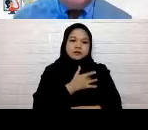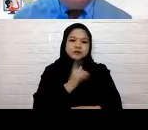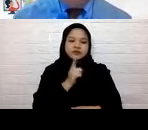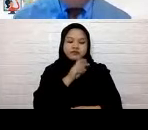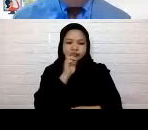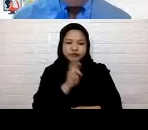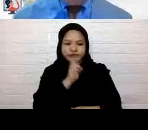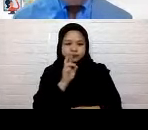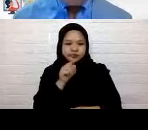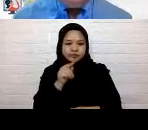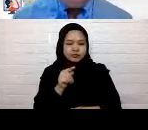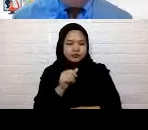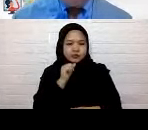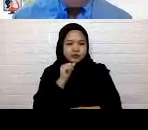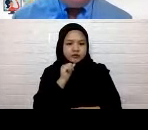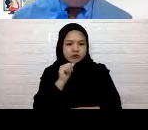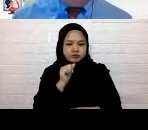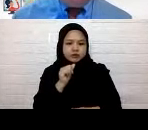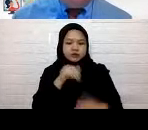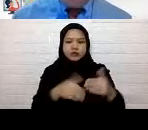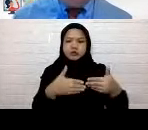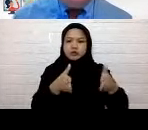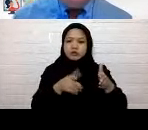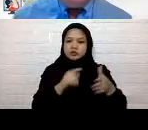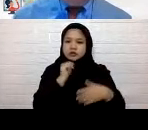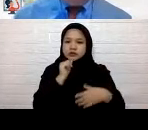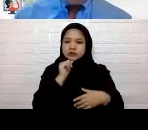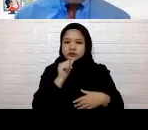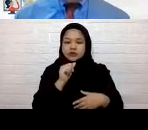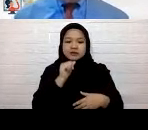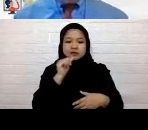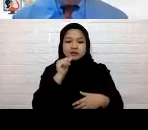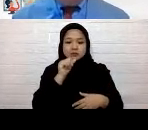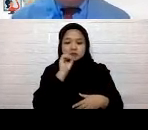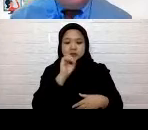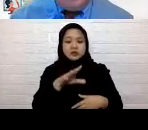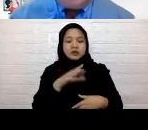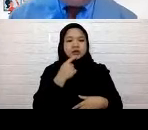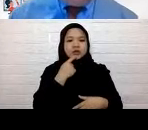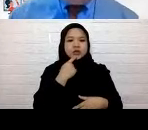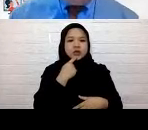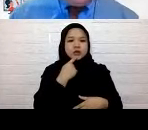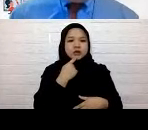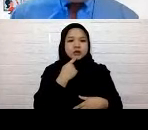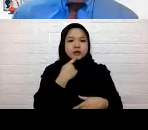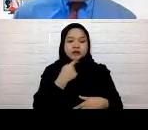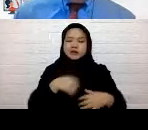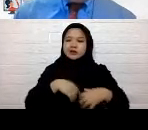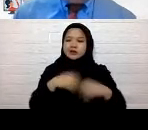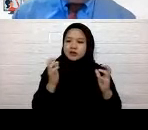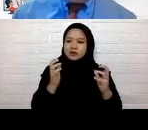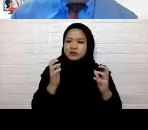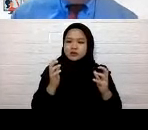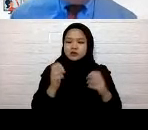to a child who's telling us about abuse or neglect? Number four, what are the boundaries